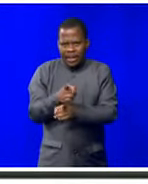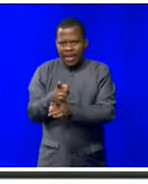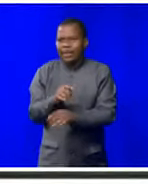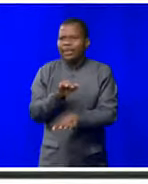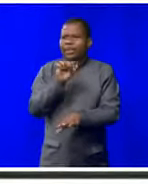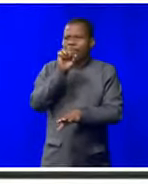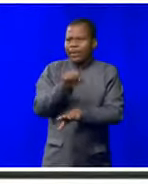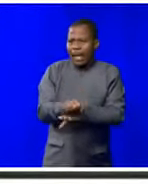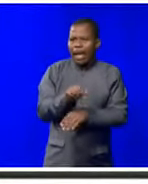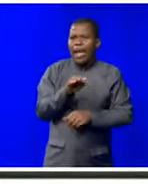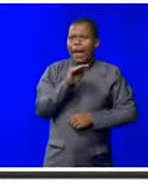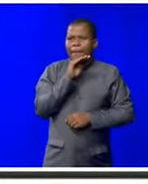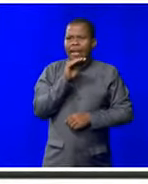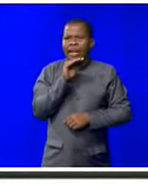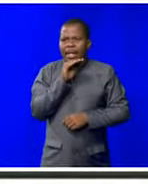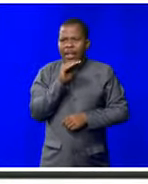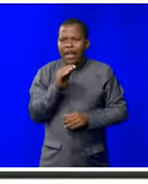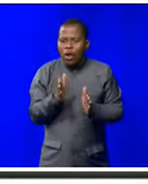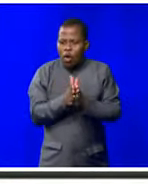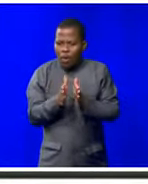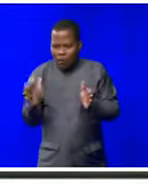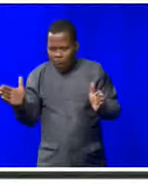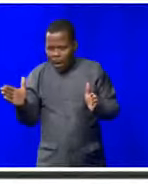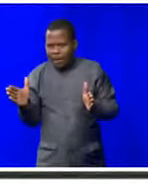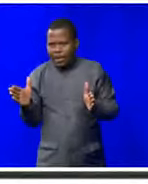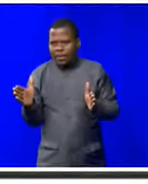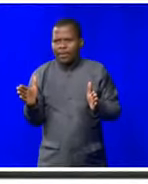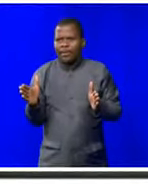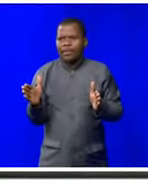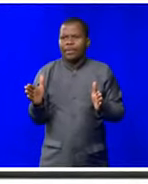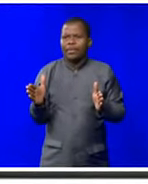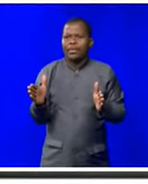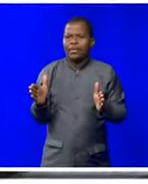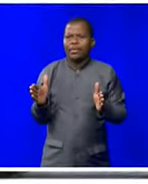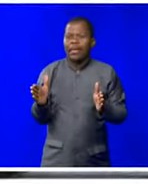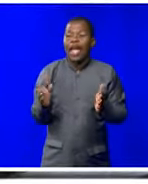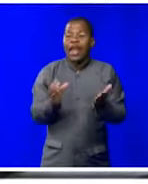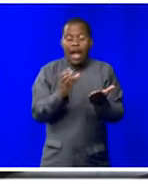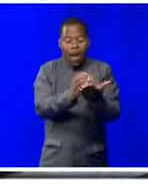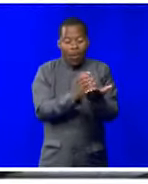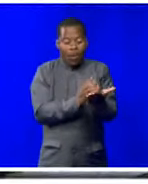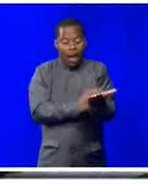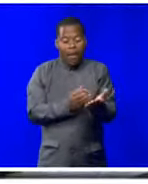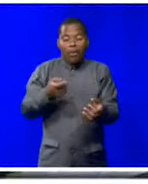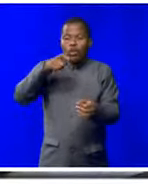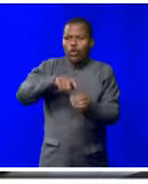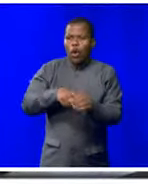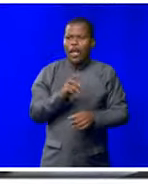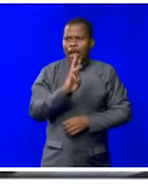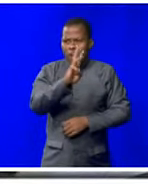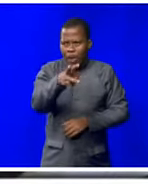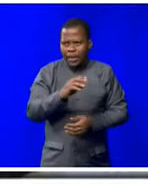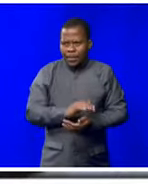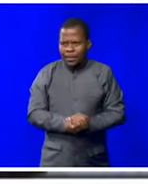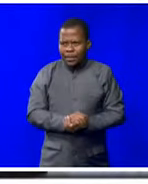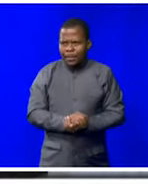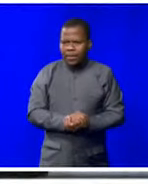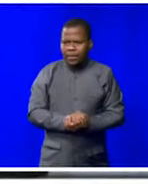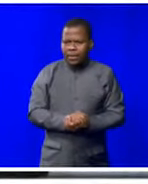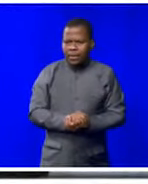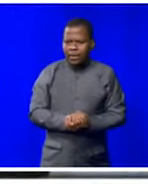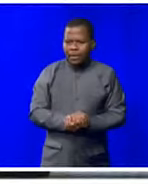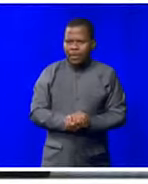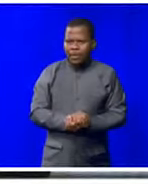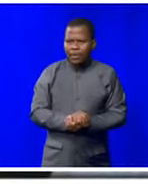into aspects that of financial literacy that may be integrated into the curriculum. Dr. Doris Mieni, the curriculum designer for